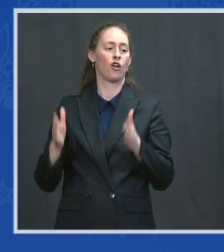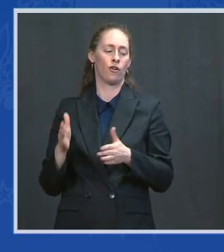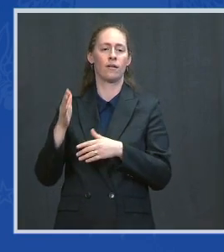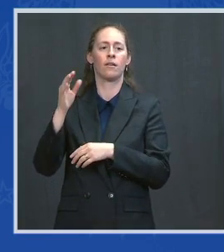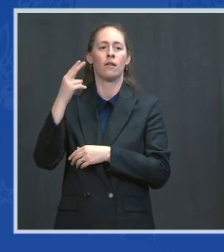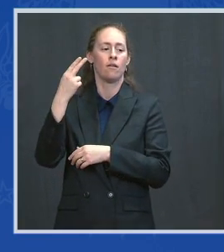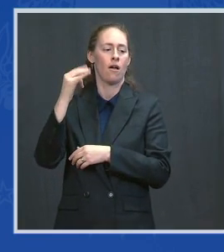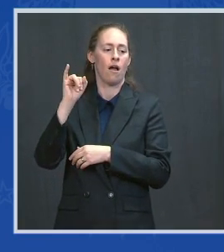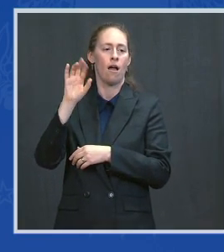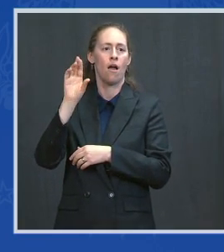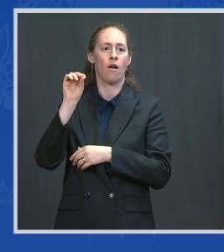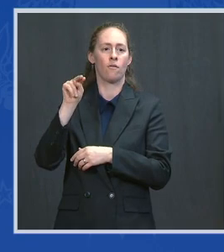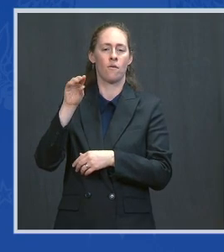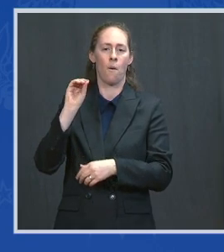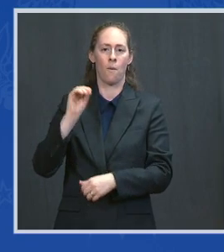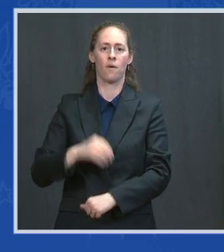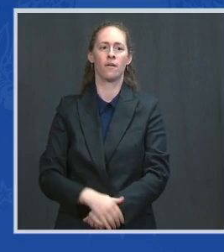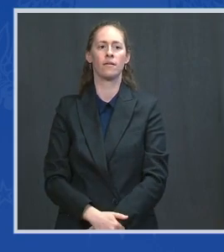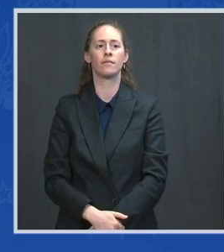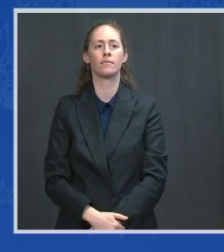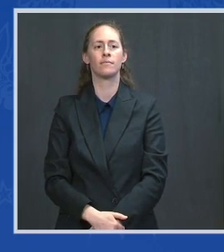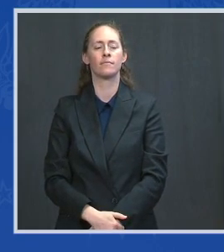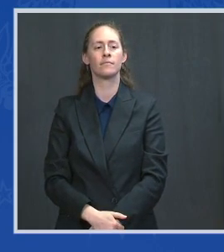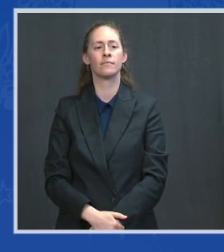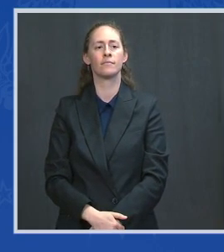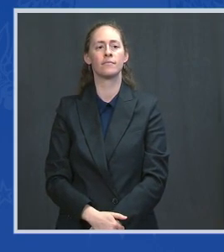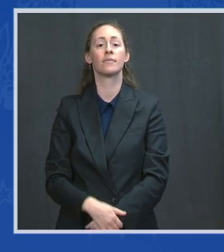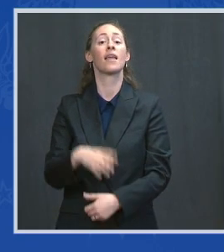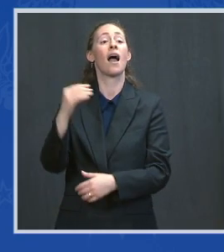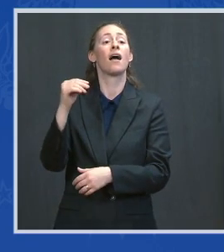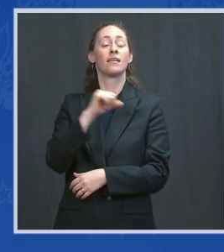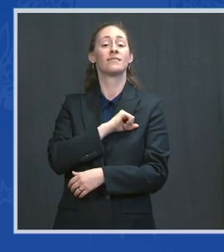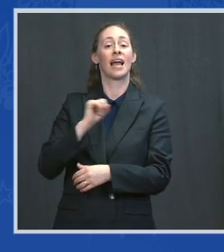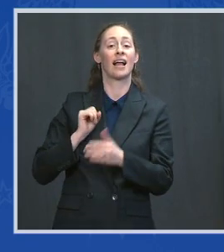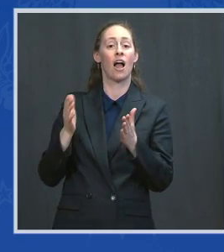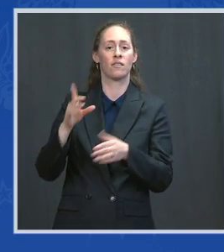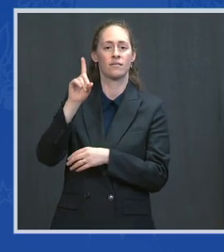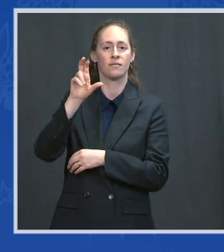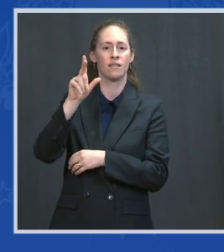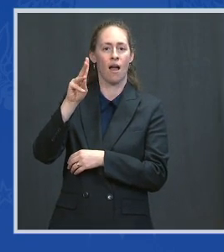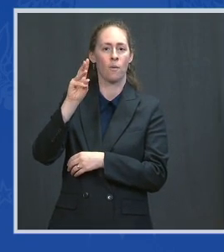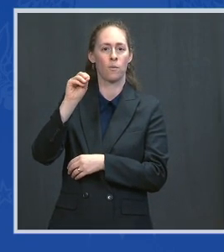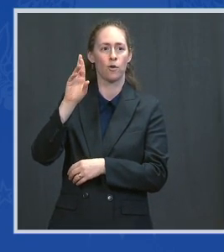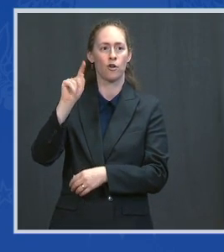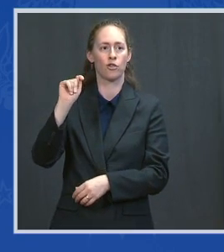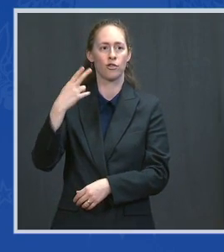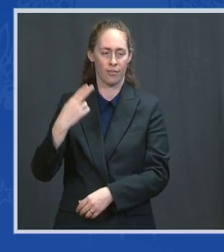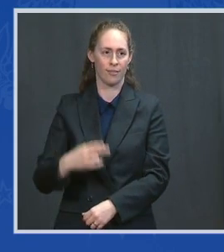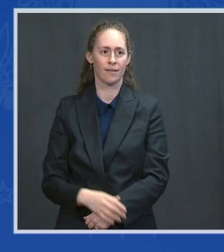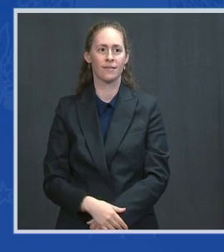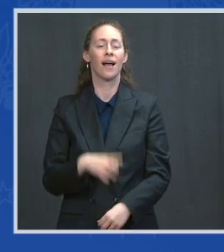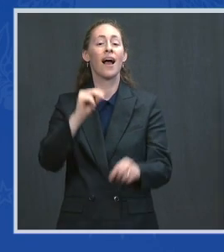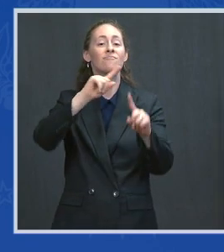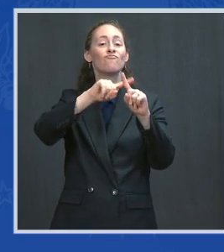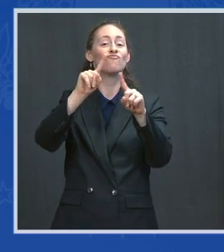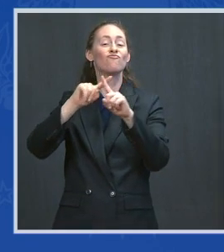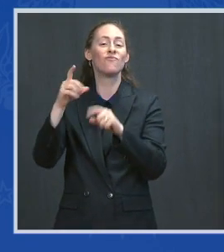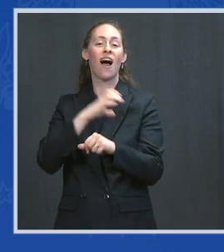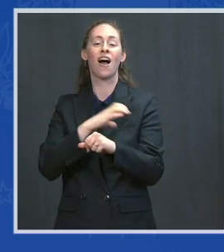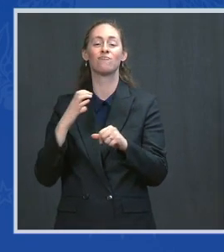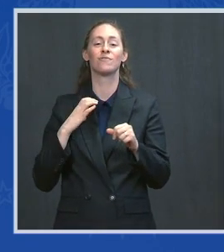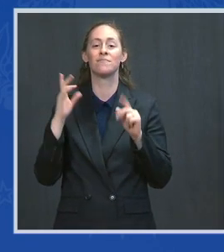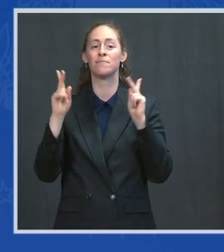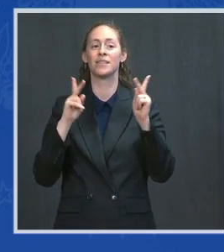Grace Meng, Congresswoman Judy Chu, Congresswoman Don Beyer, Senator Richard Blumenthal,